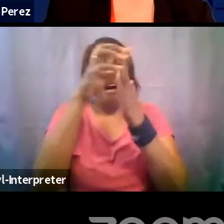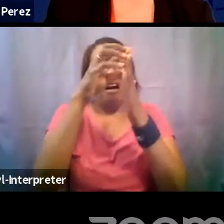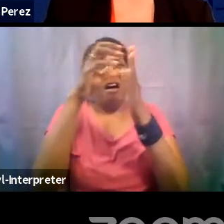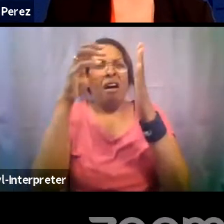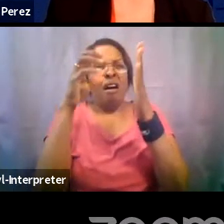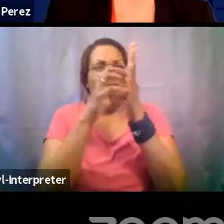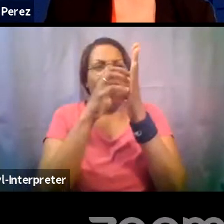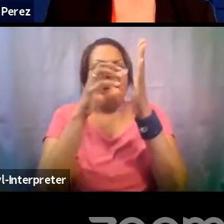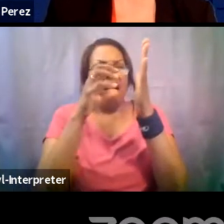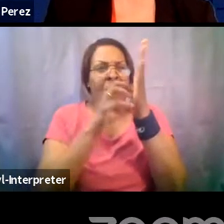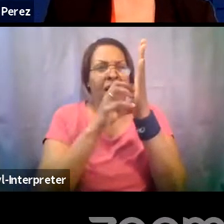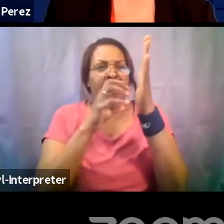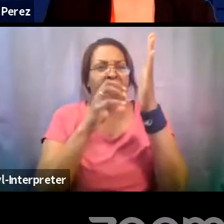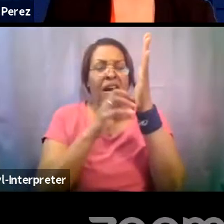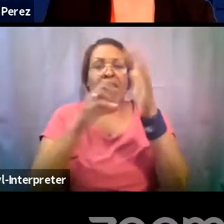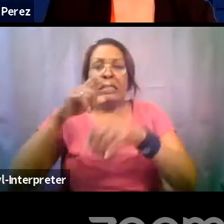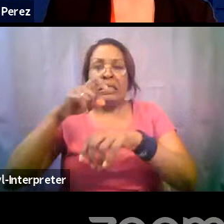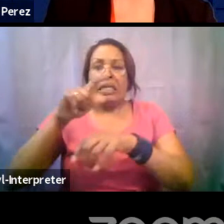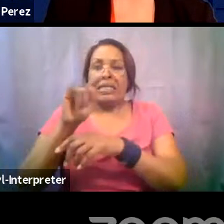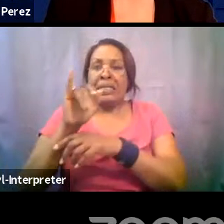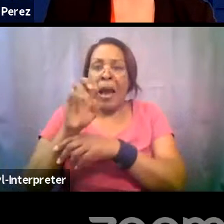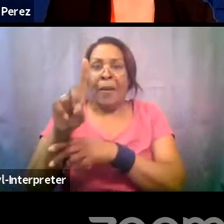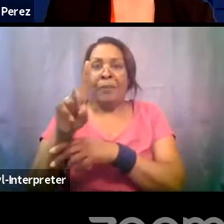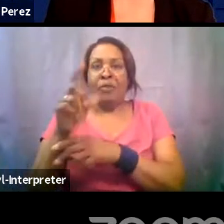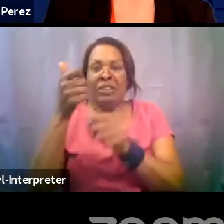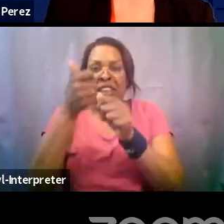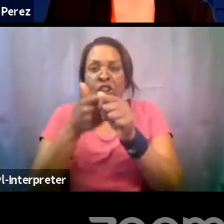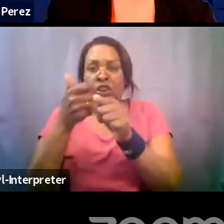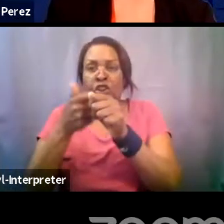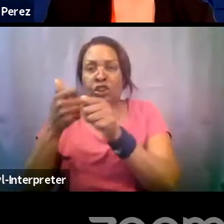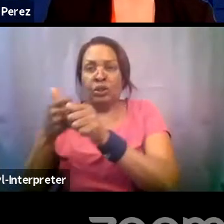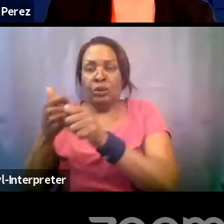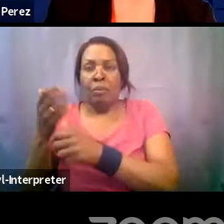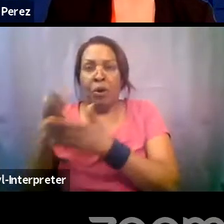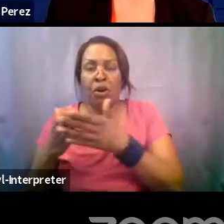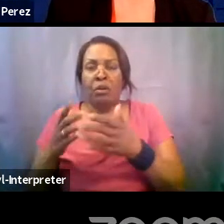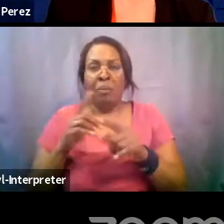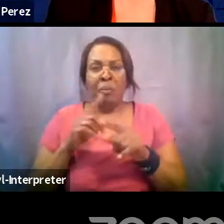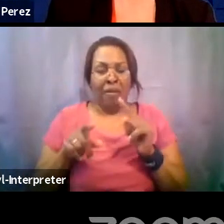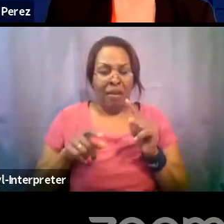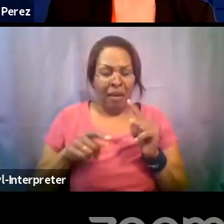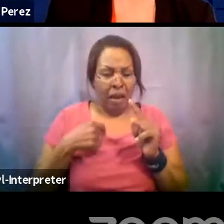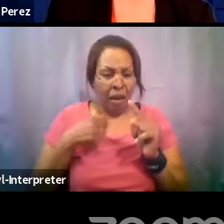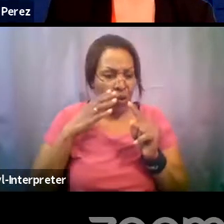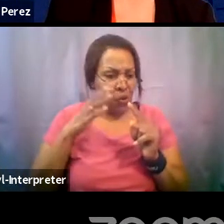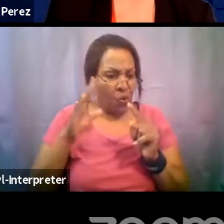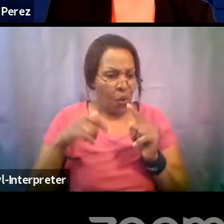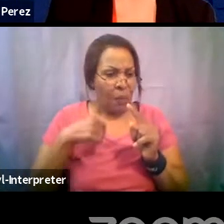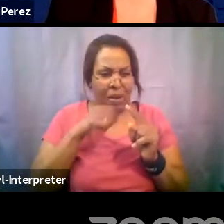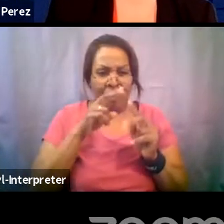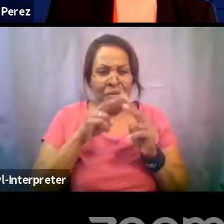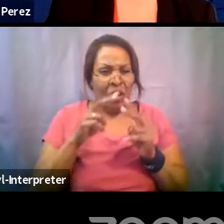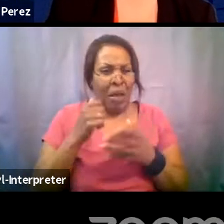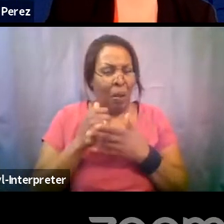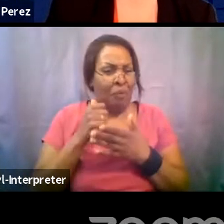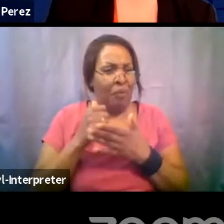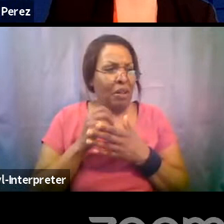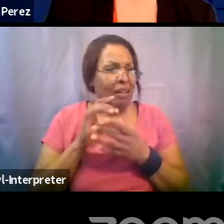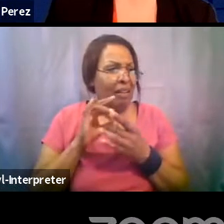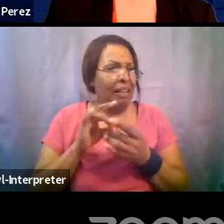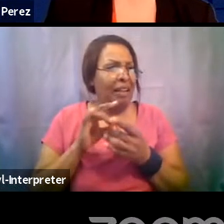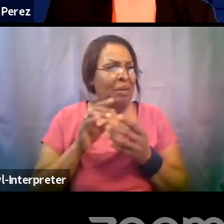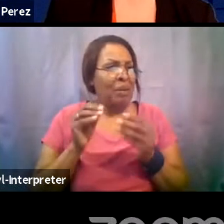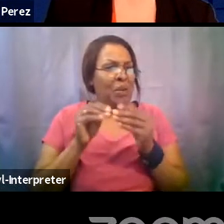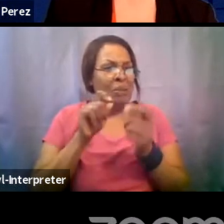and timed for that particular part. So, but I know I'm not being very helpful as far as being